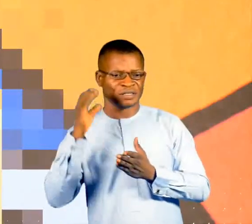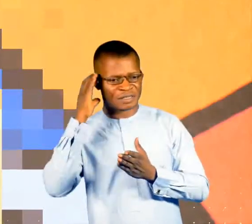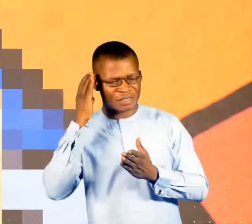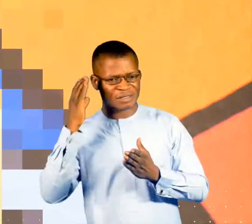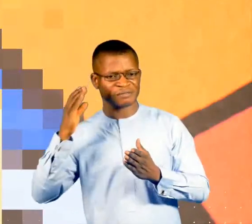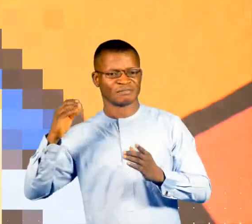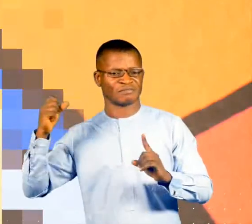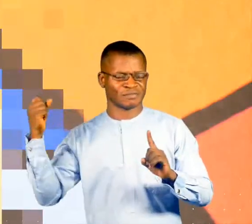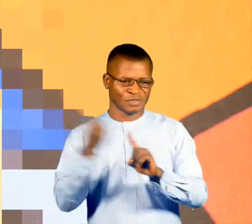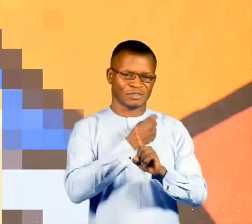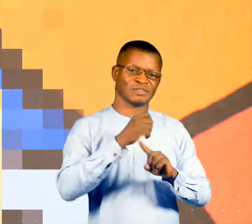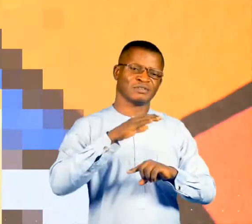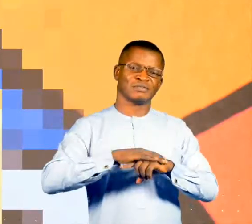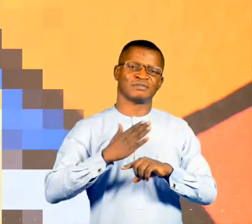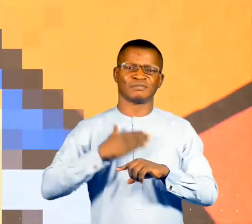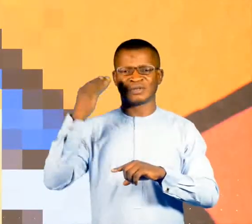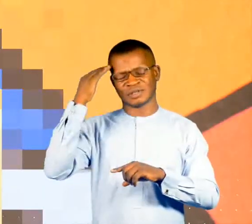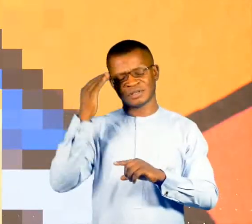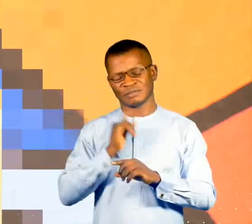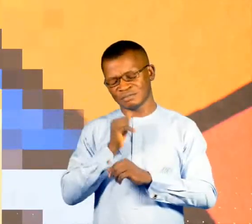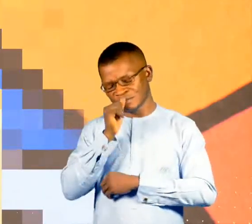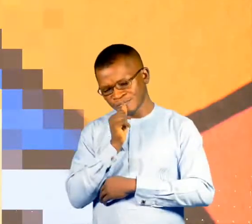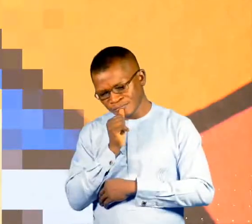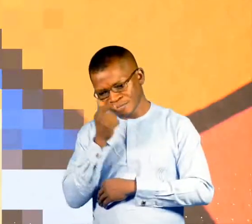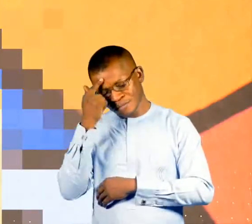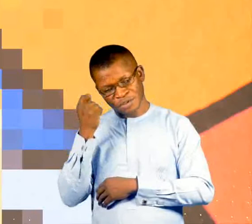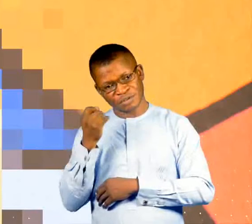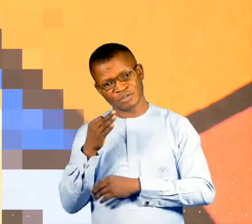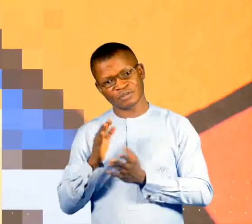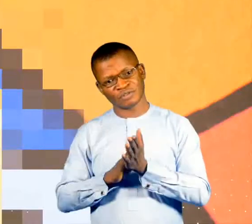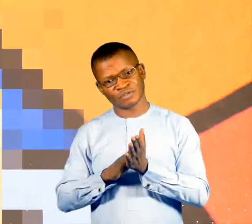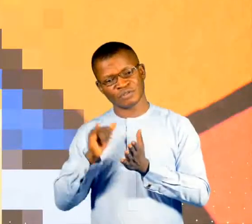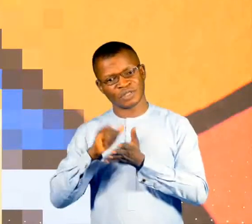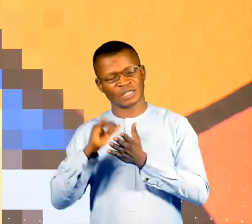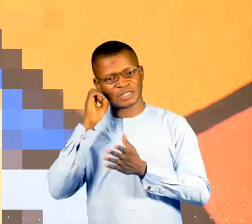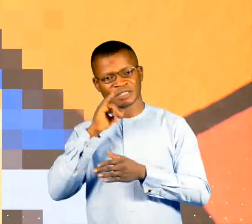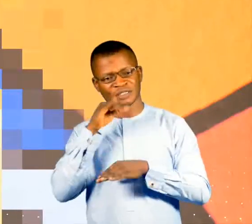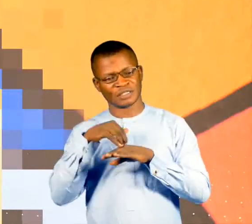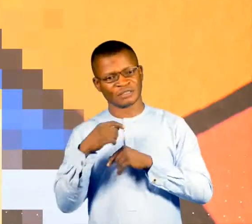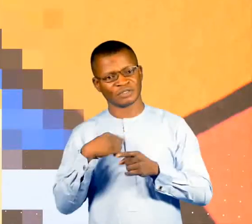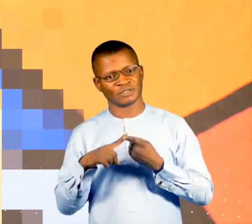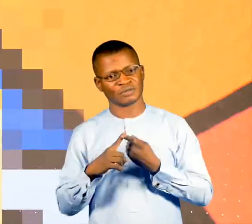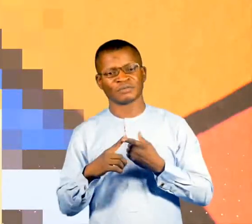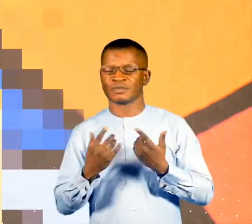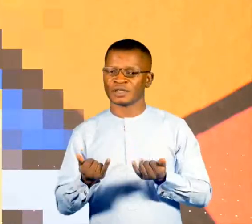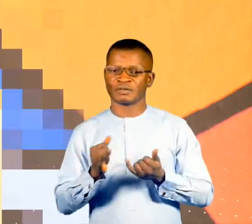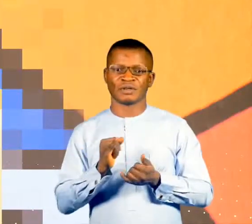Using things that is beside her. Her high heel that she hear, hitting me on my head. I bear it just because of